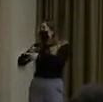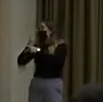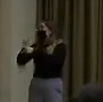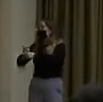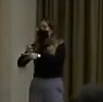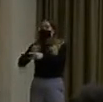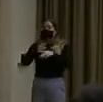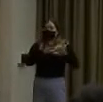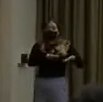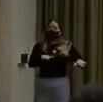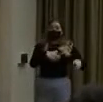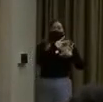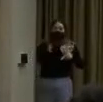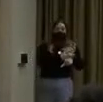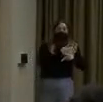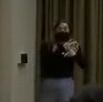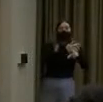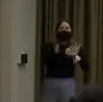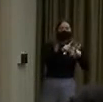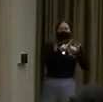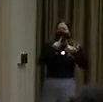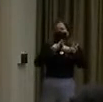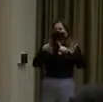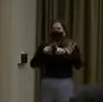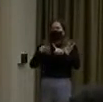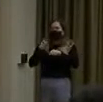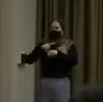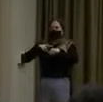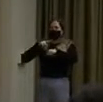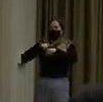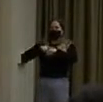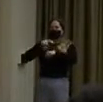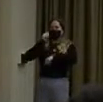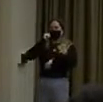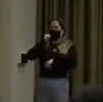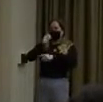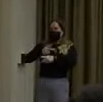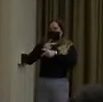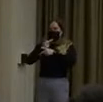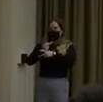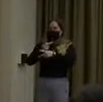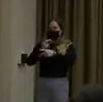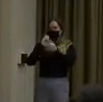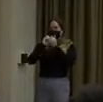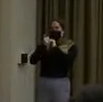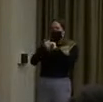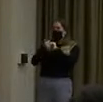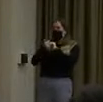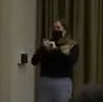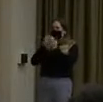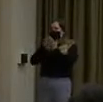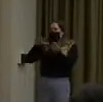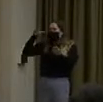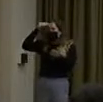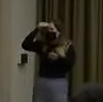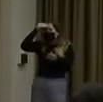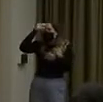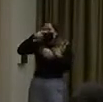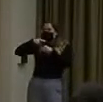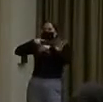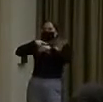whatever, gerontology? Have there been lessons learned there that can be applied once we go back to sort of everyday